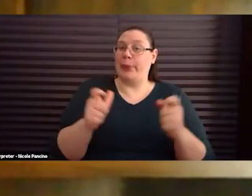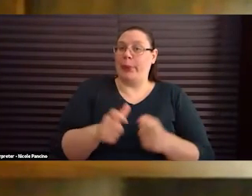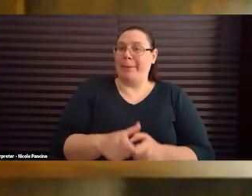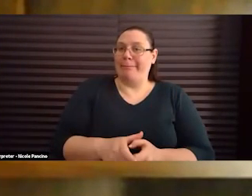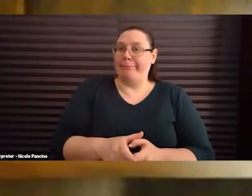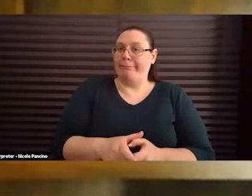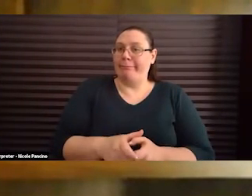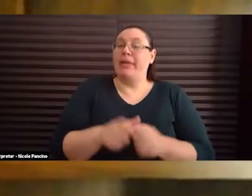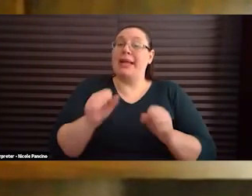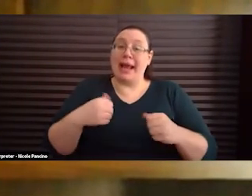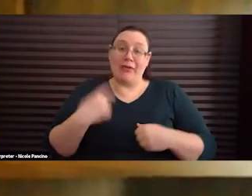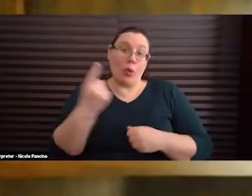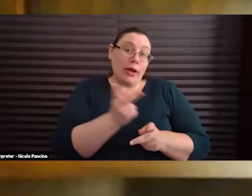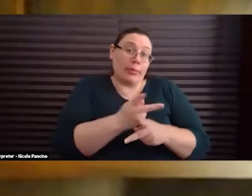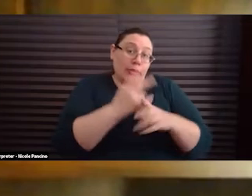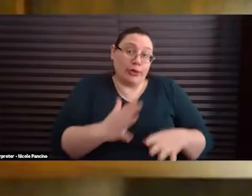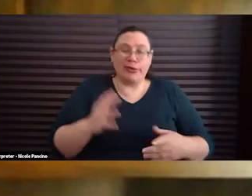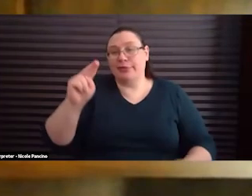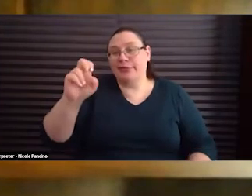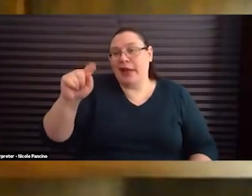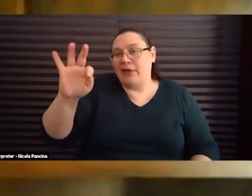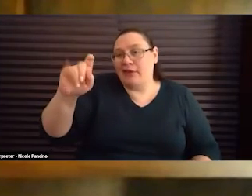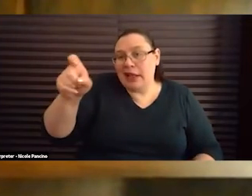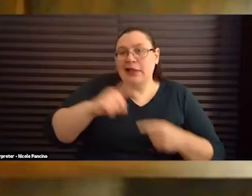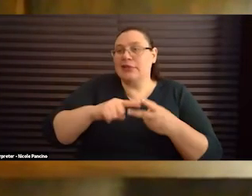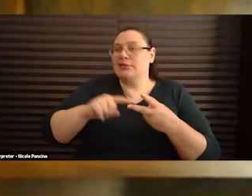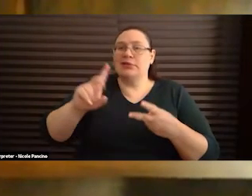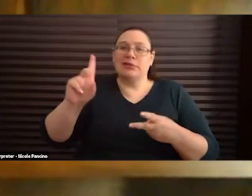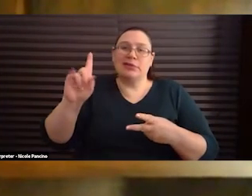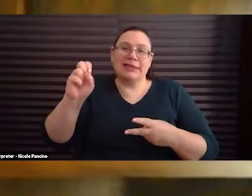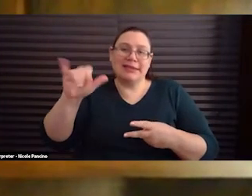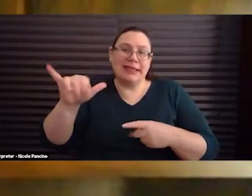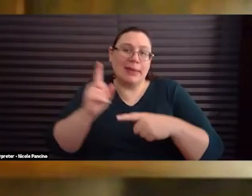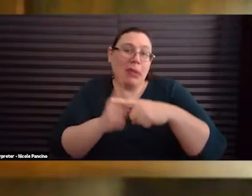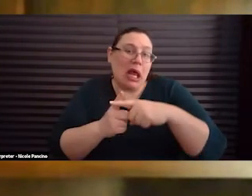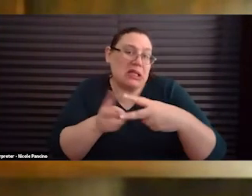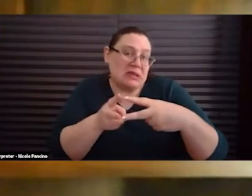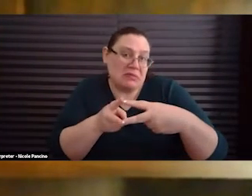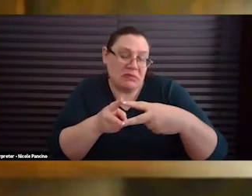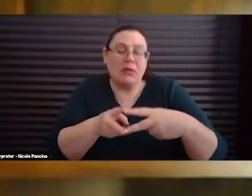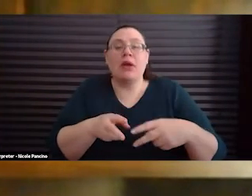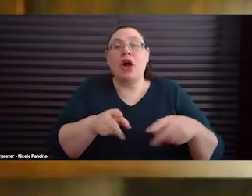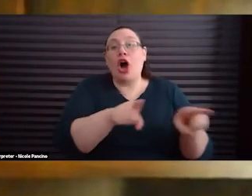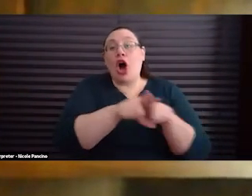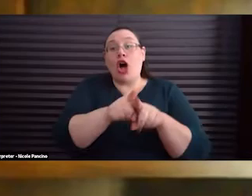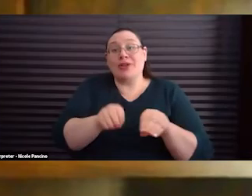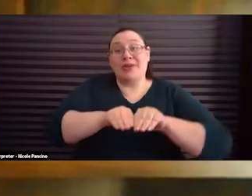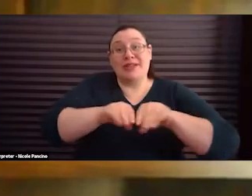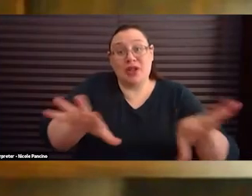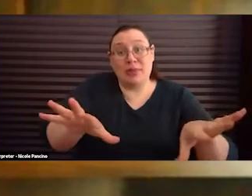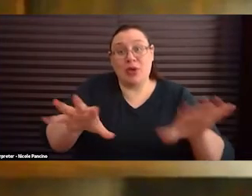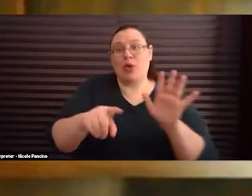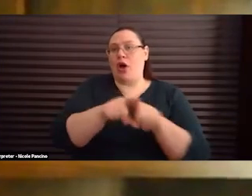can have a producer, Netflix or Disney Plus, that is also the distributor and the exhibitor. You